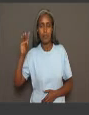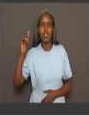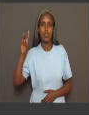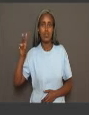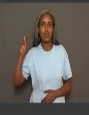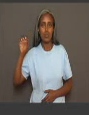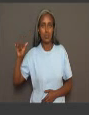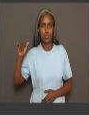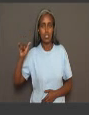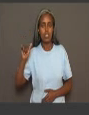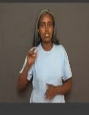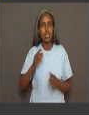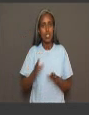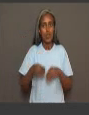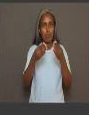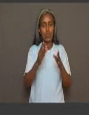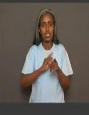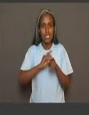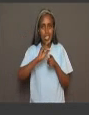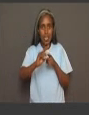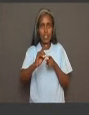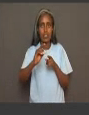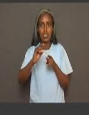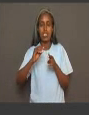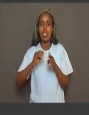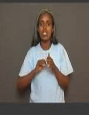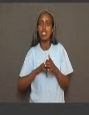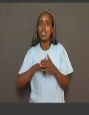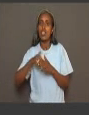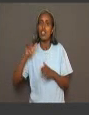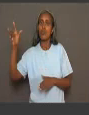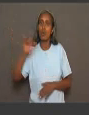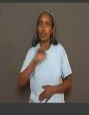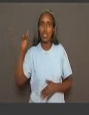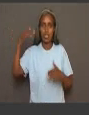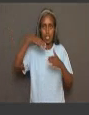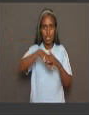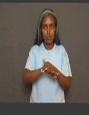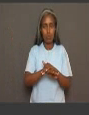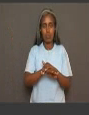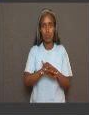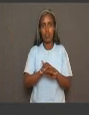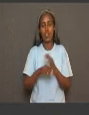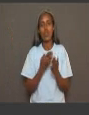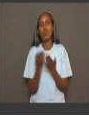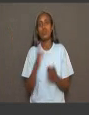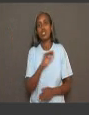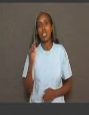is imposed directly on the import and export of goods and